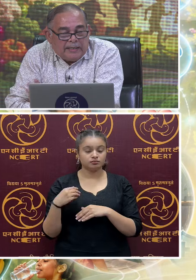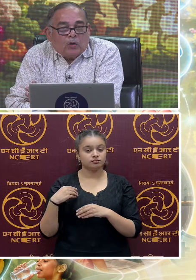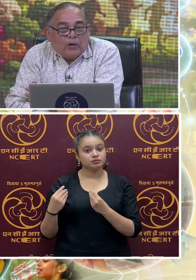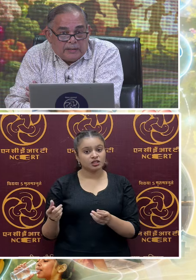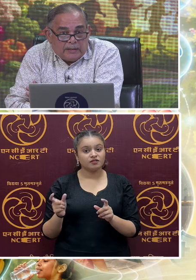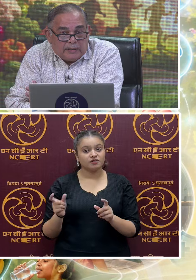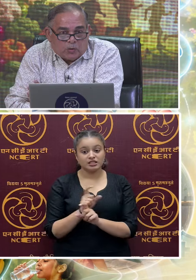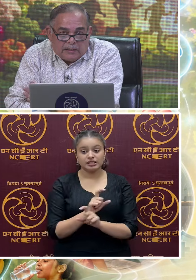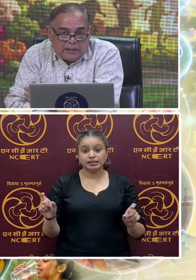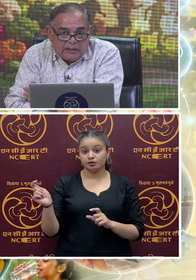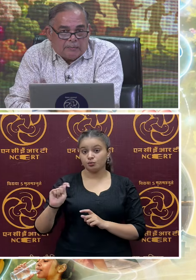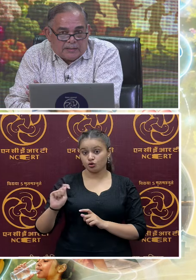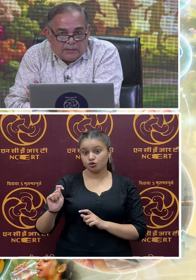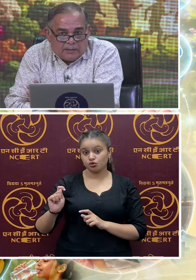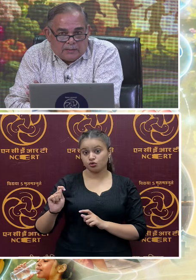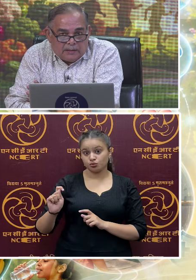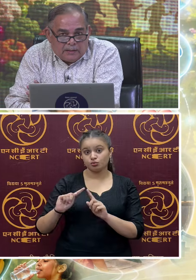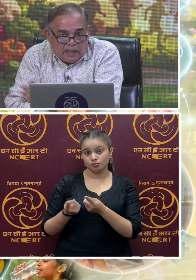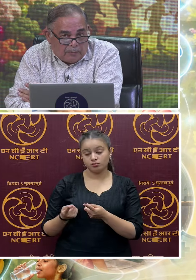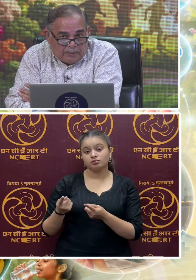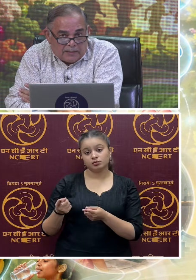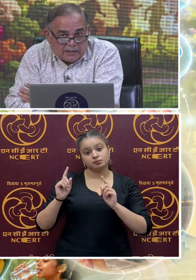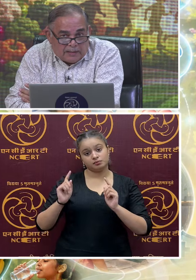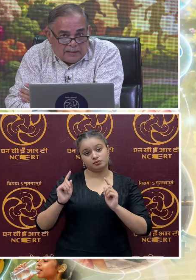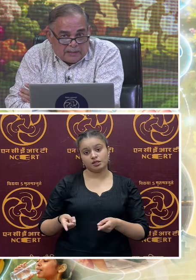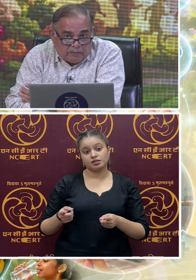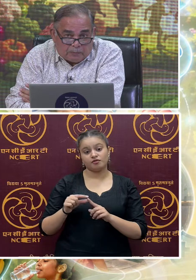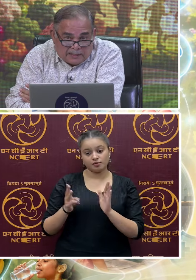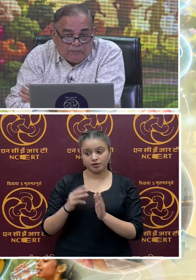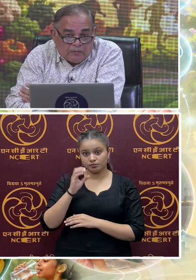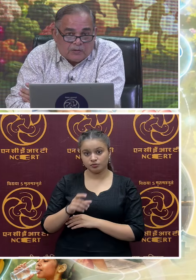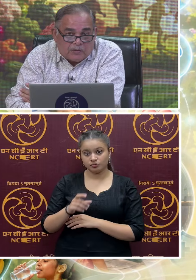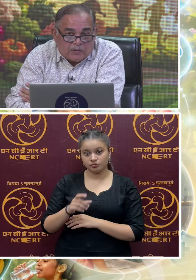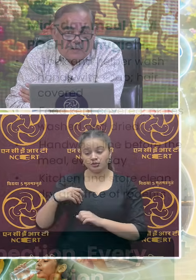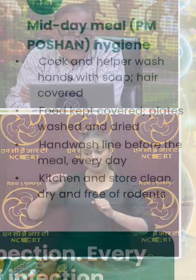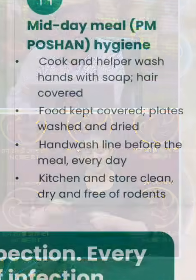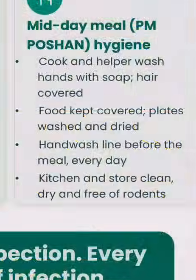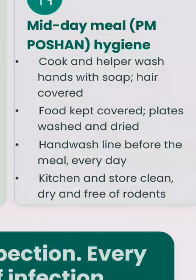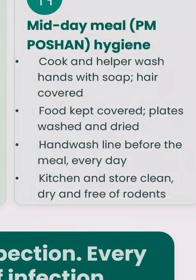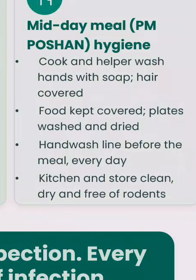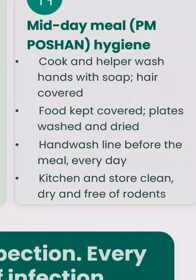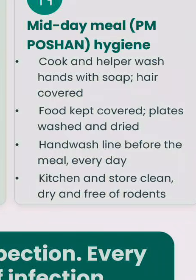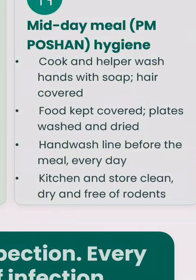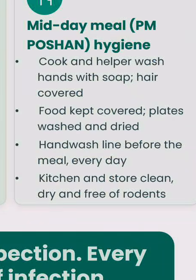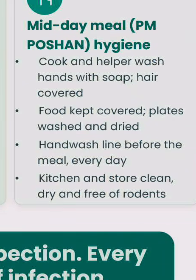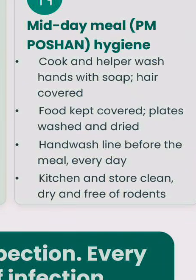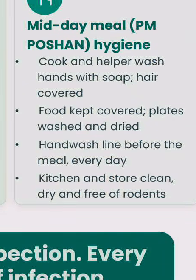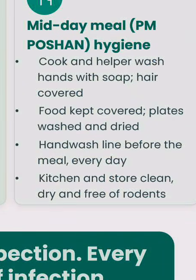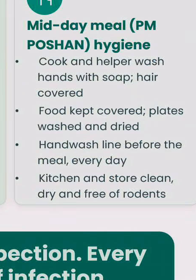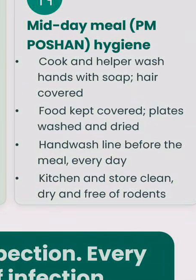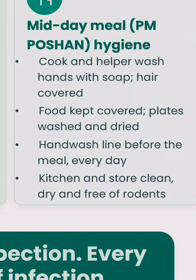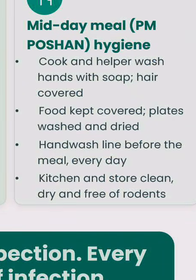Providing clean toilets to children is a must. Our Prime Minister has given special emphasis on this, and particularly for